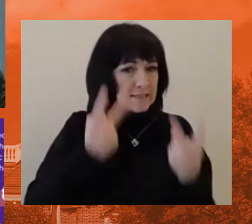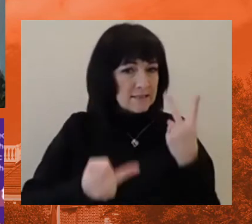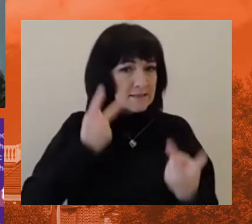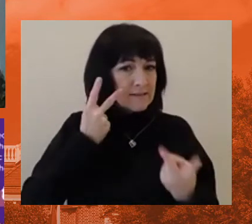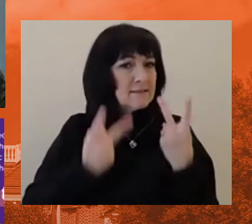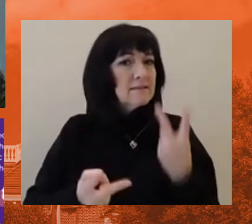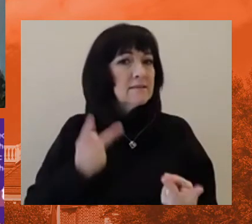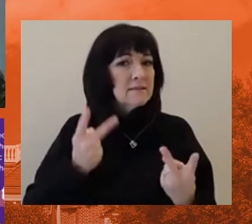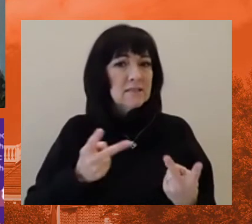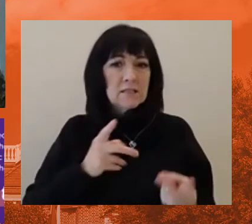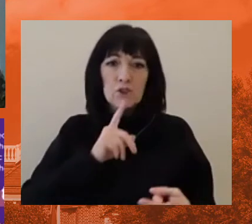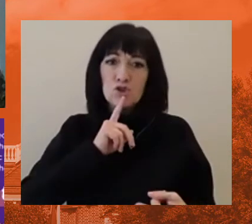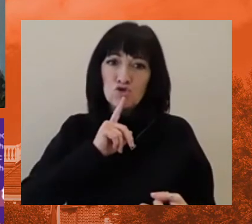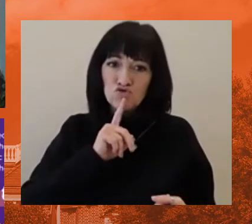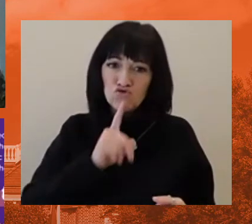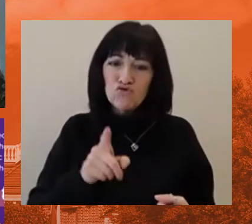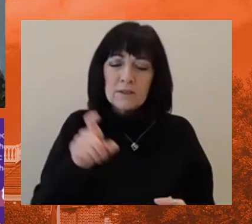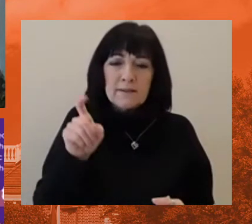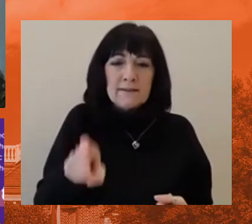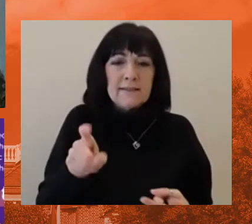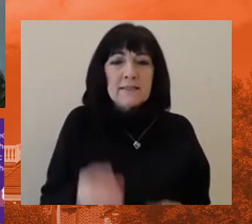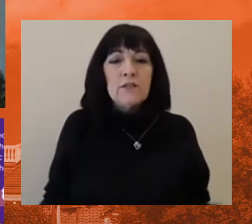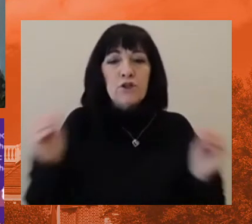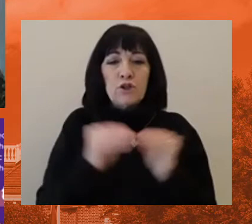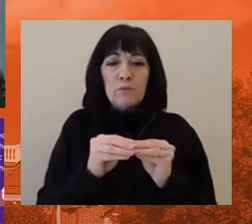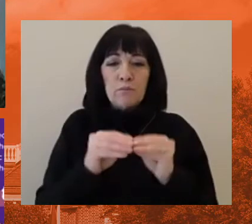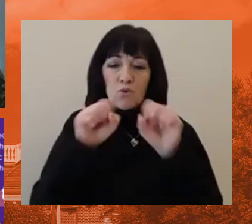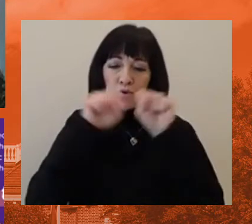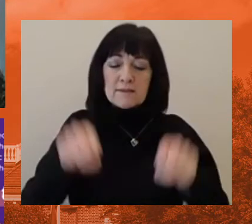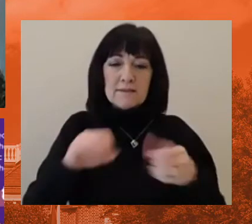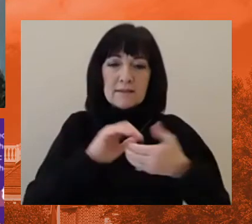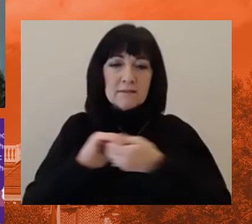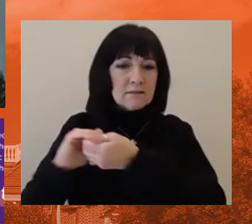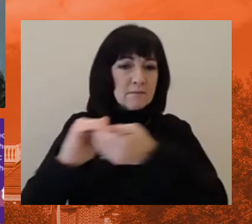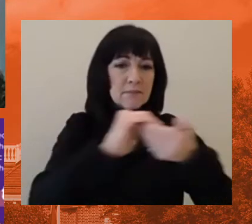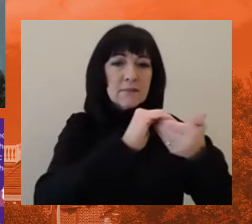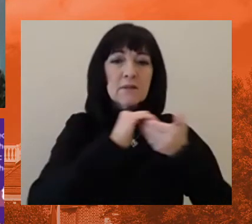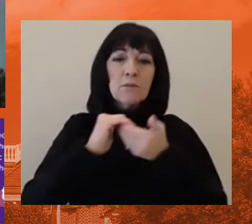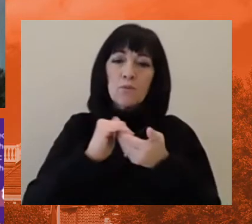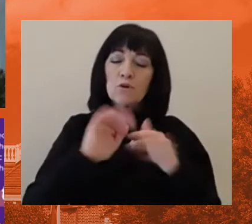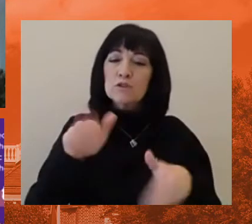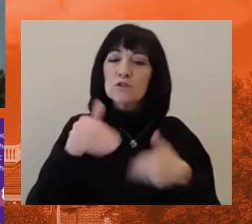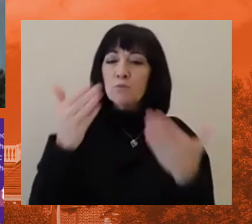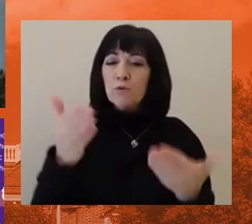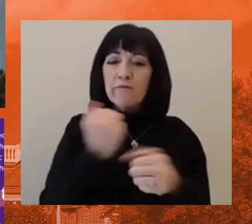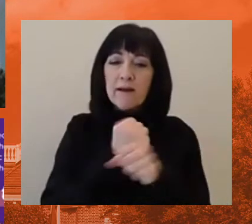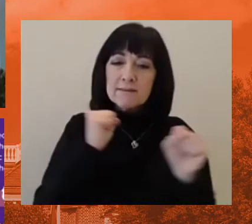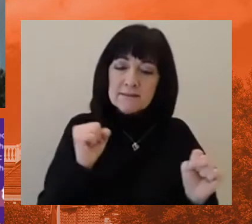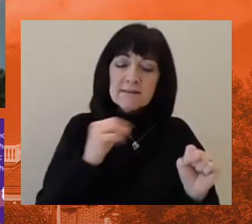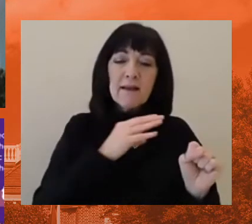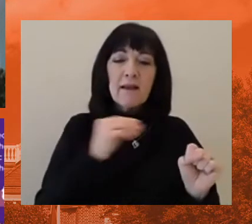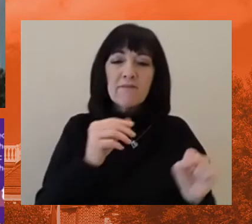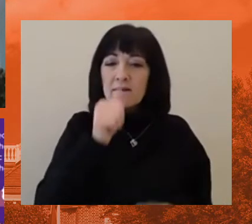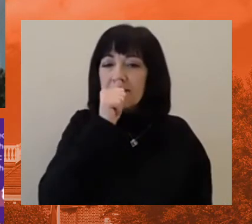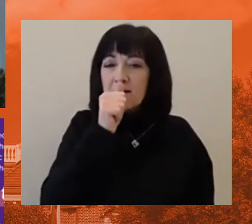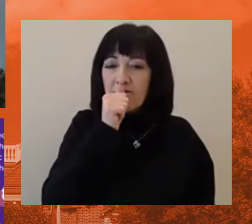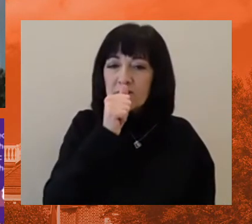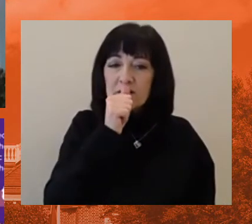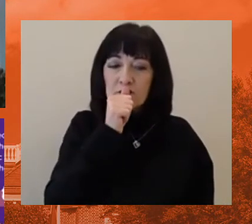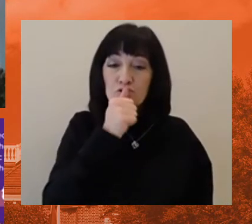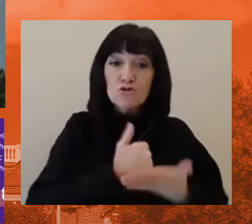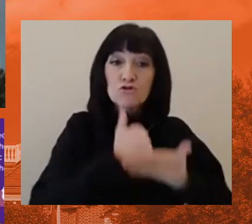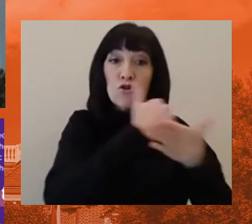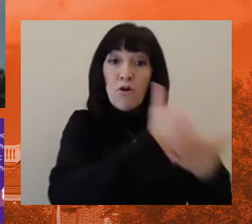enhance this system collaboration to provide safe, confidential intervention and